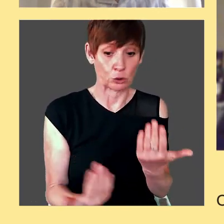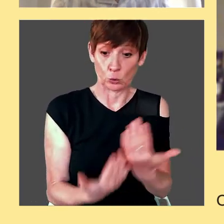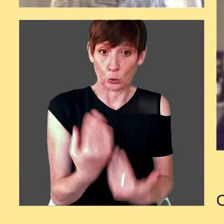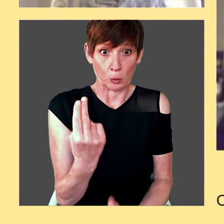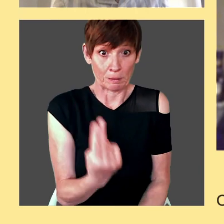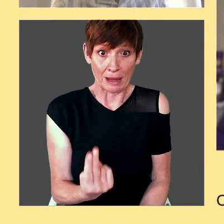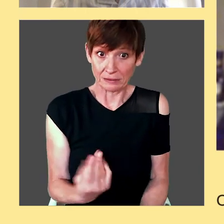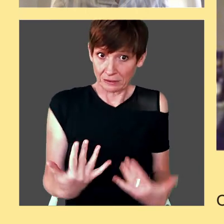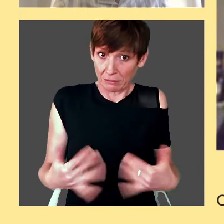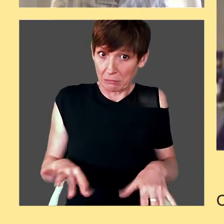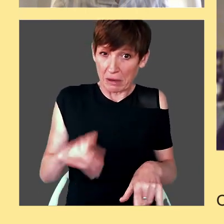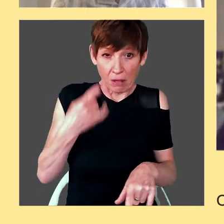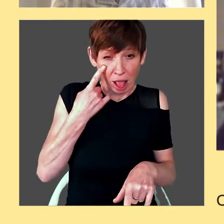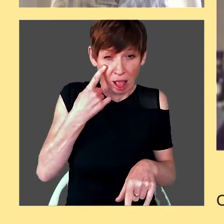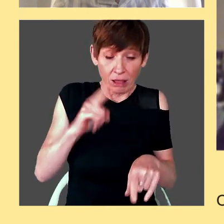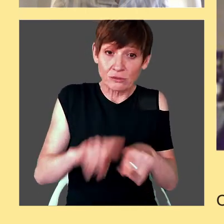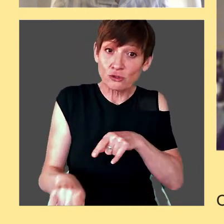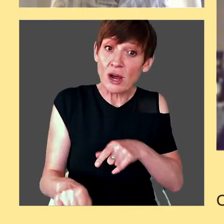and